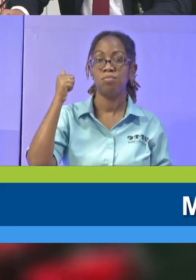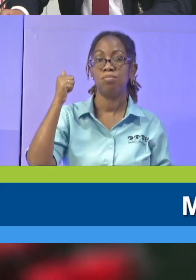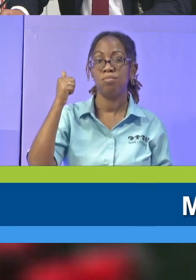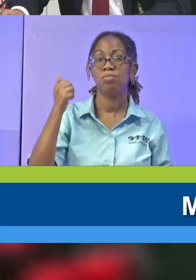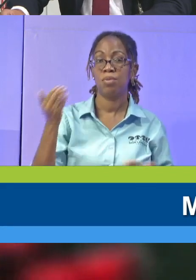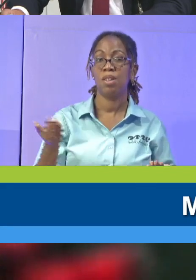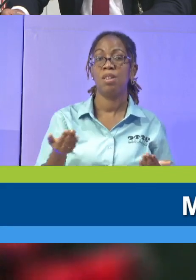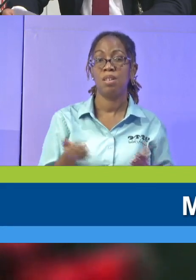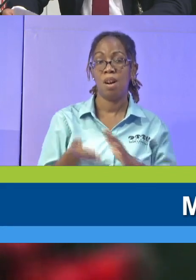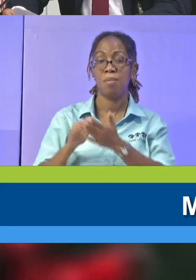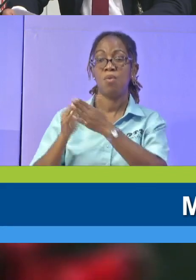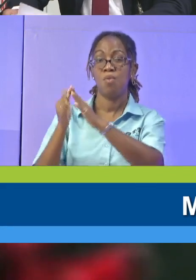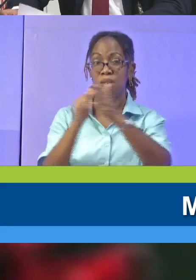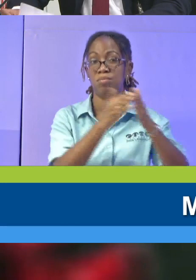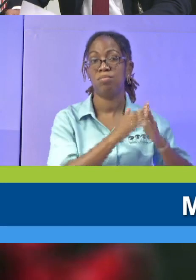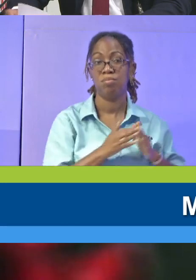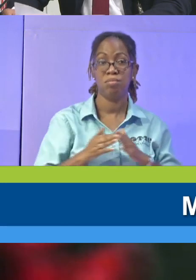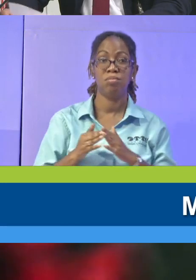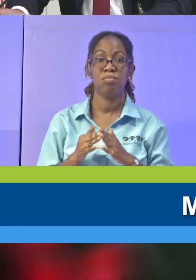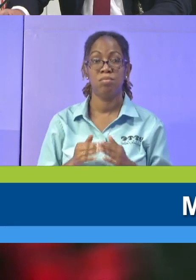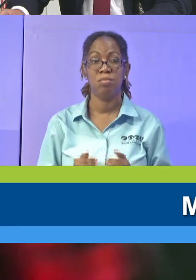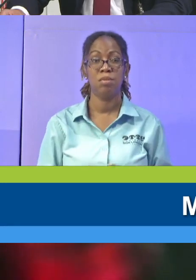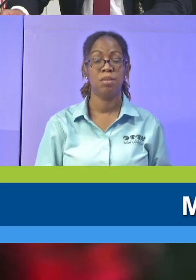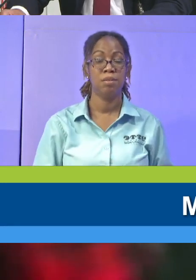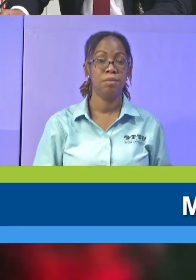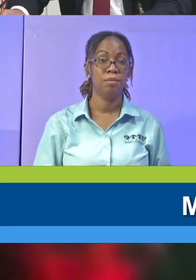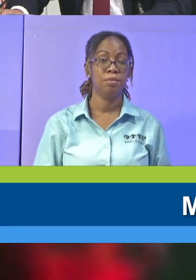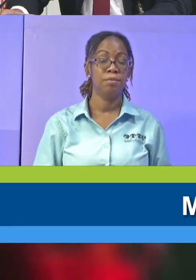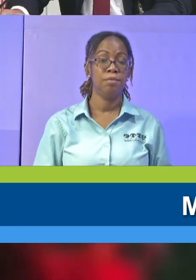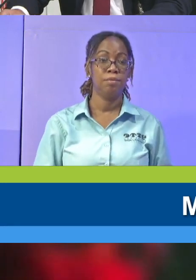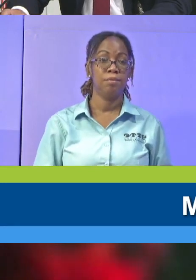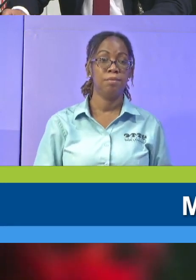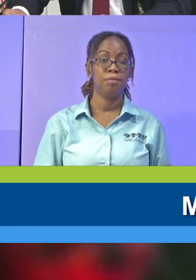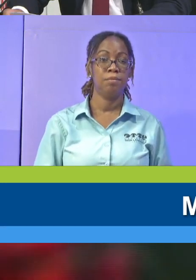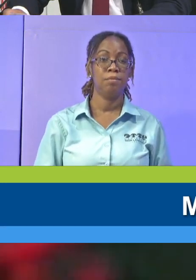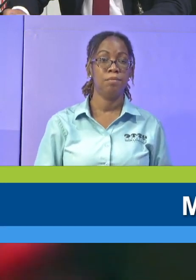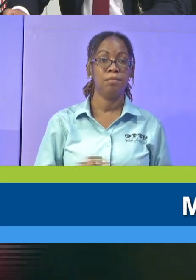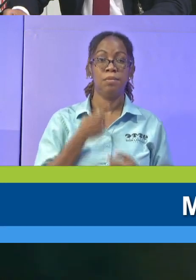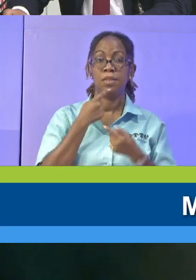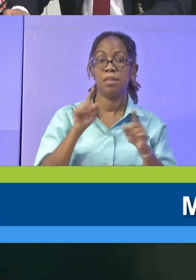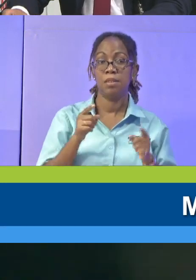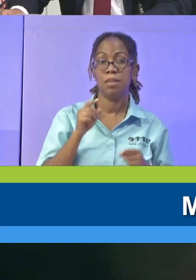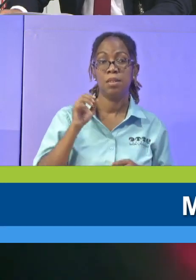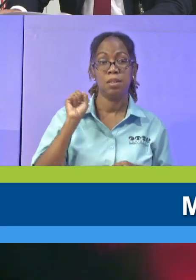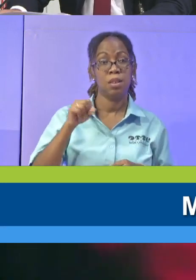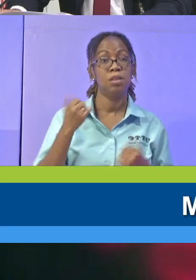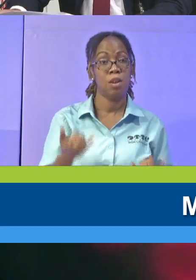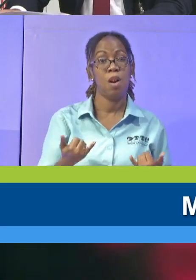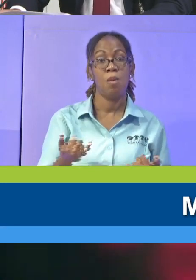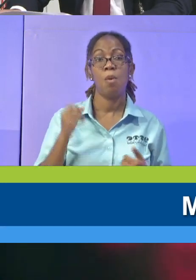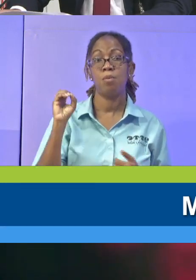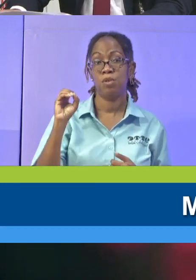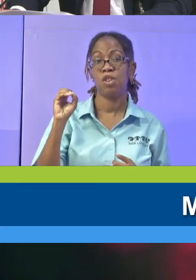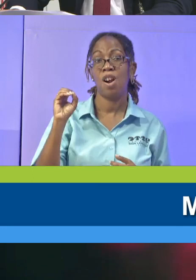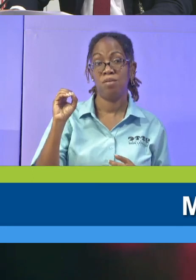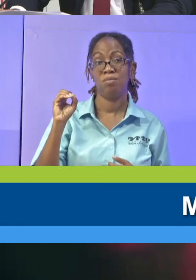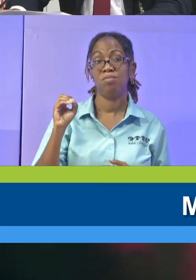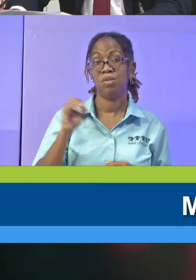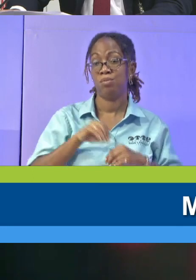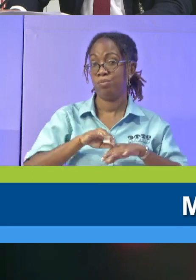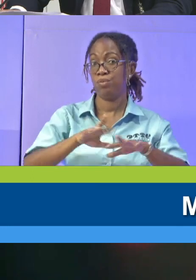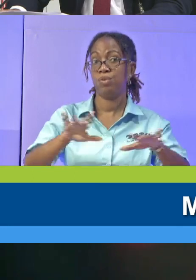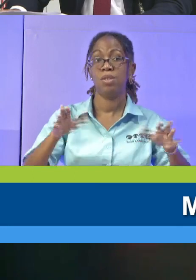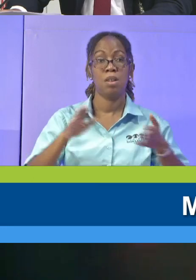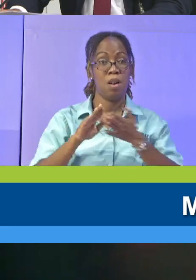here that it's fairly well established in the community, so we can safely say we are at a community spread stage. So it is within